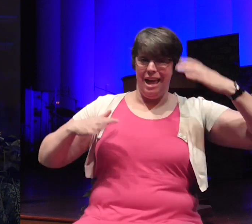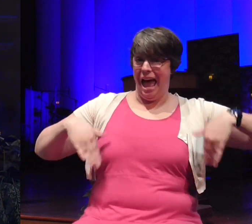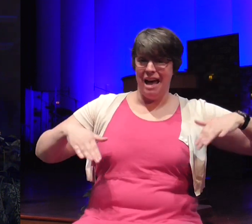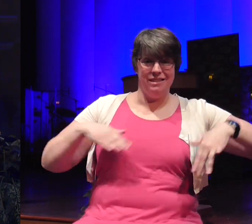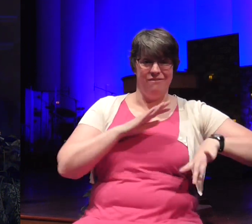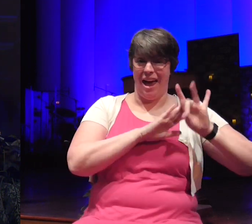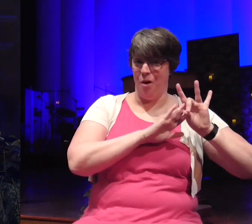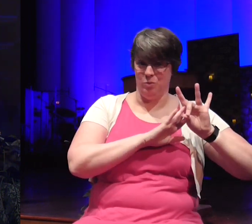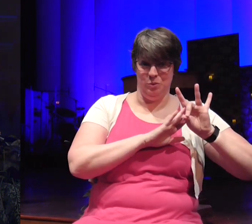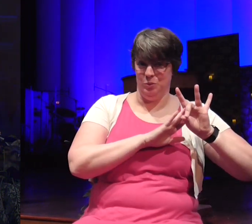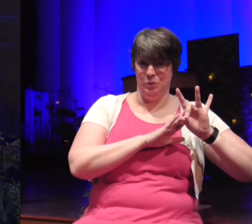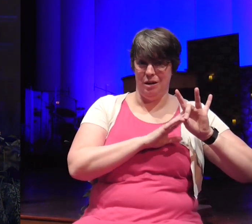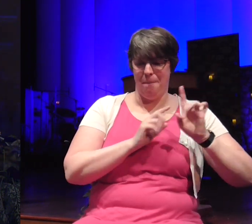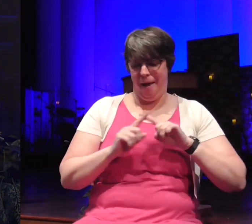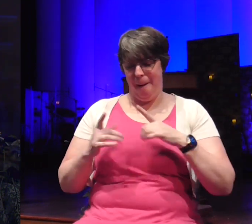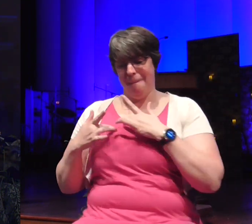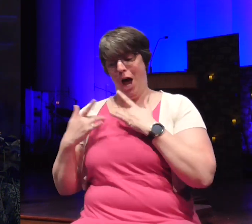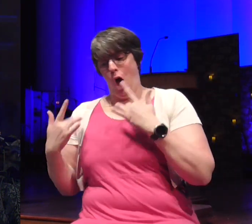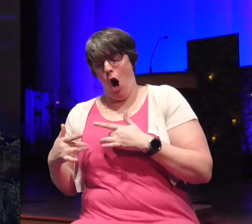This heart of mine